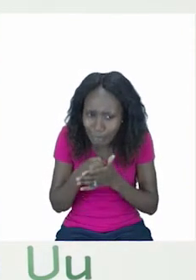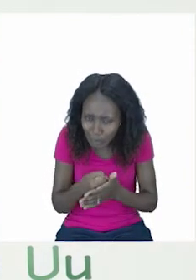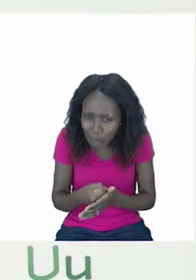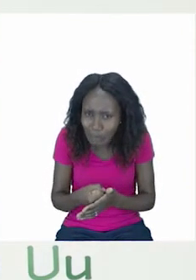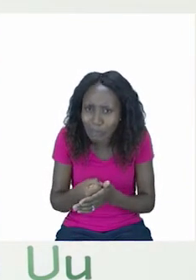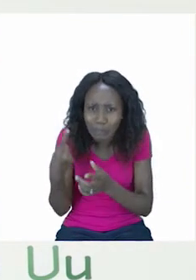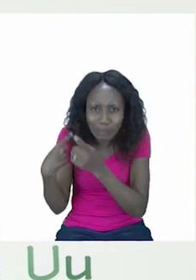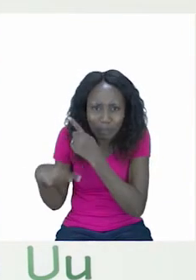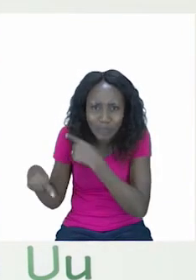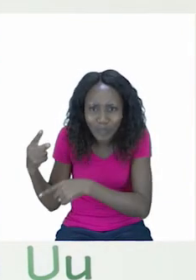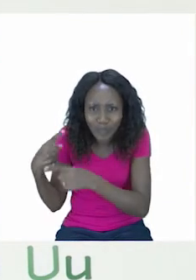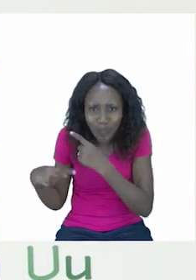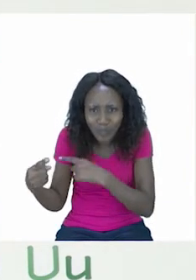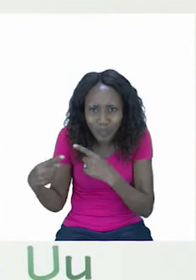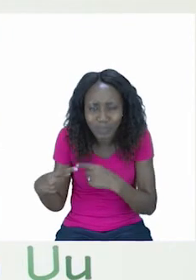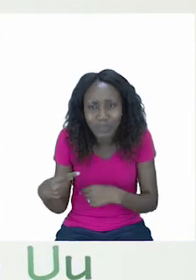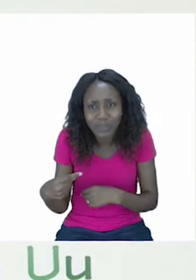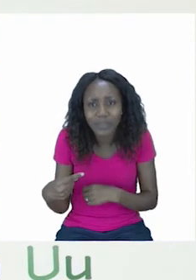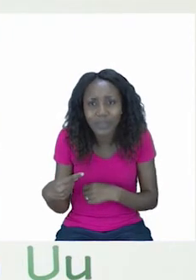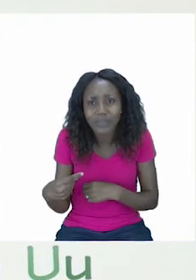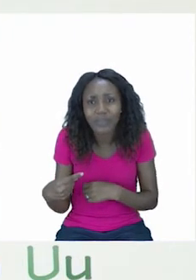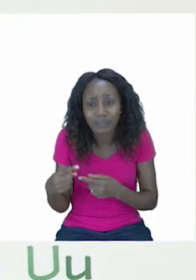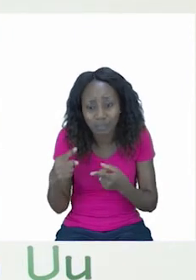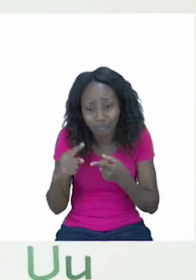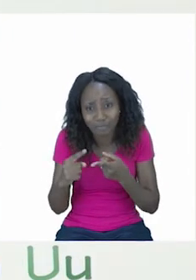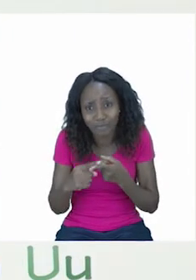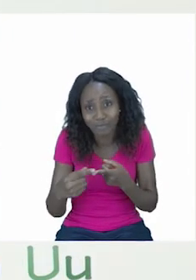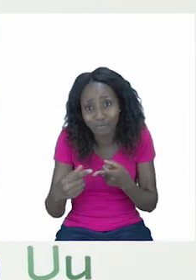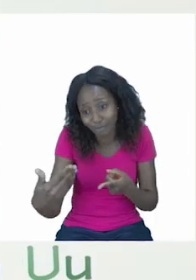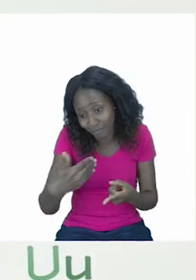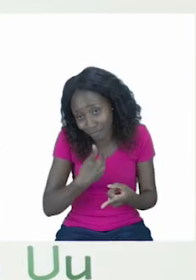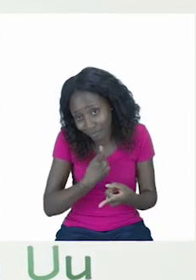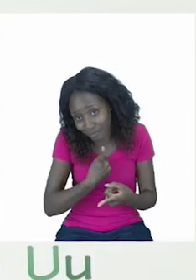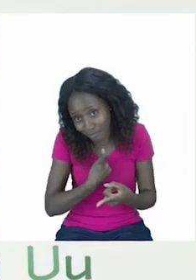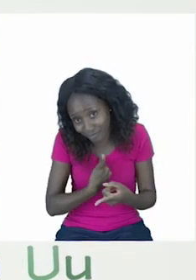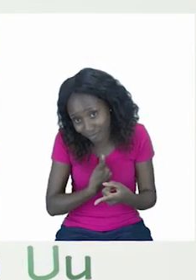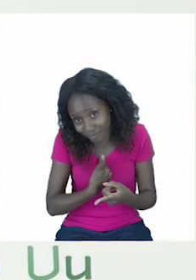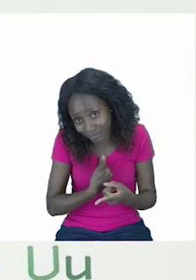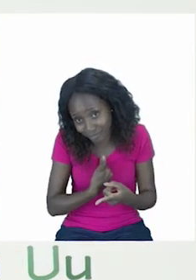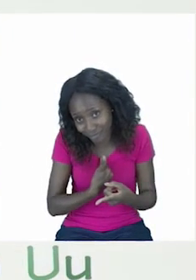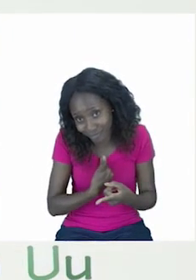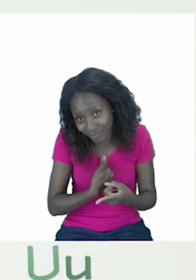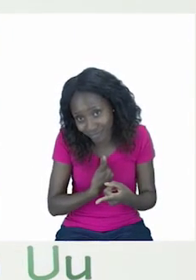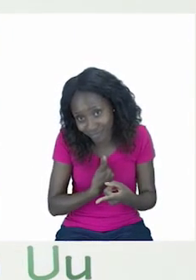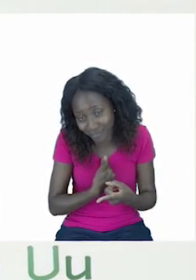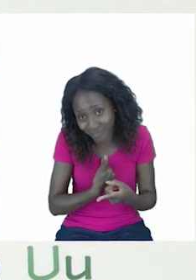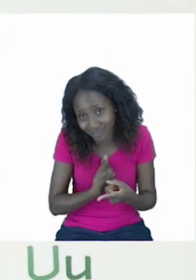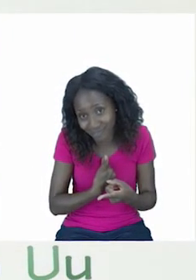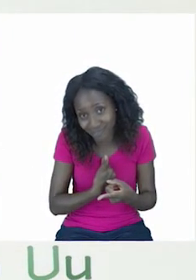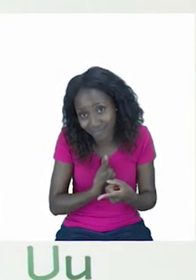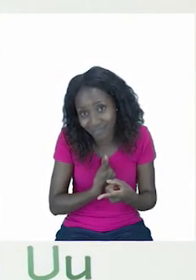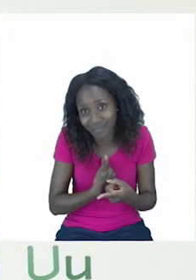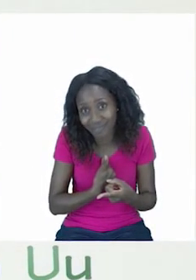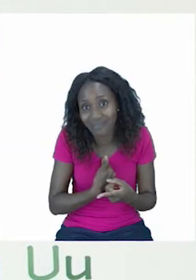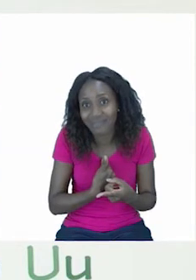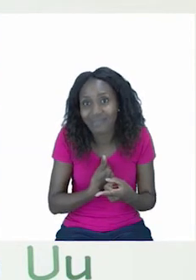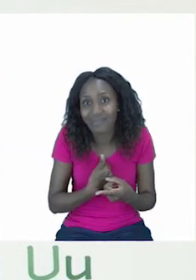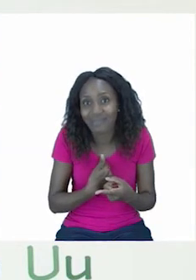The first one I taught you was, well done. This one